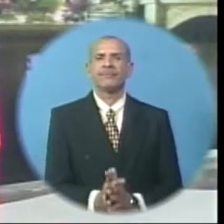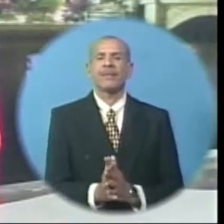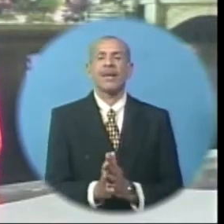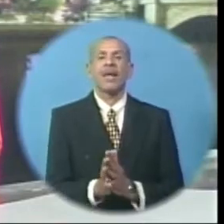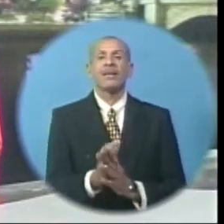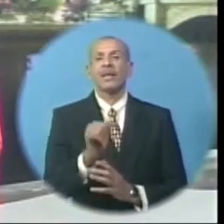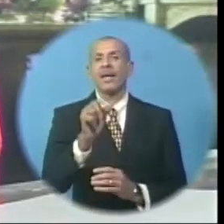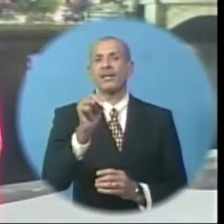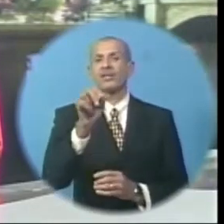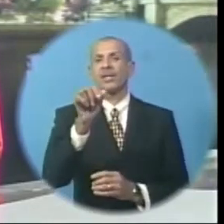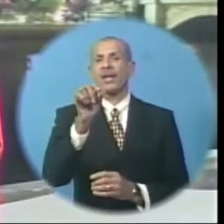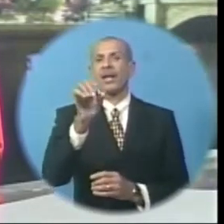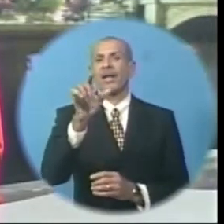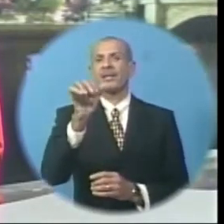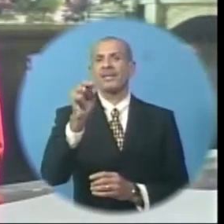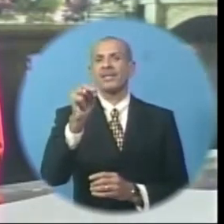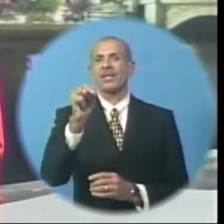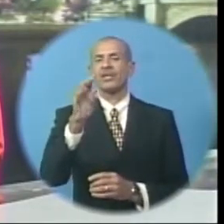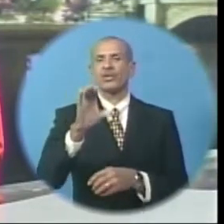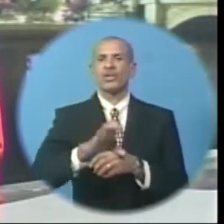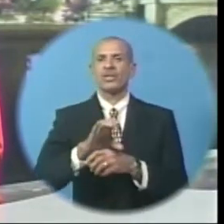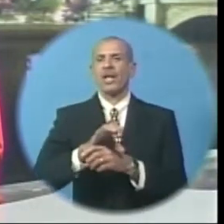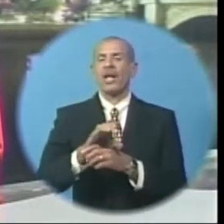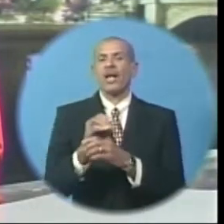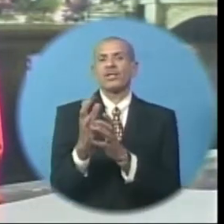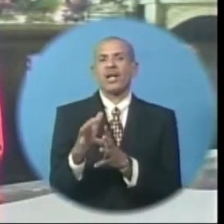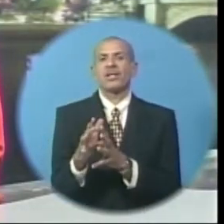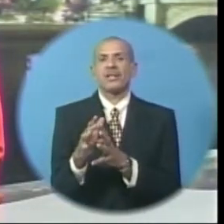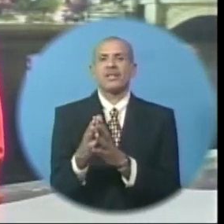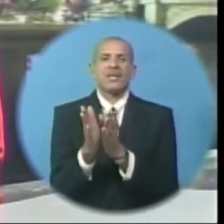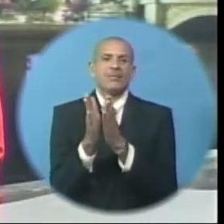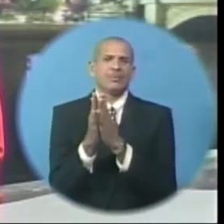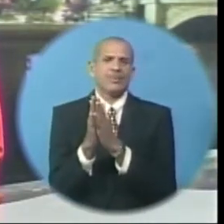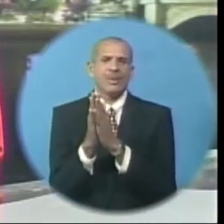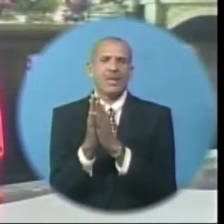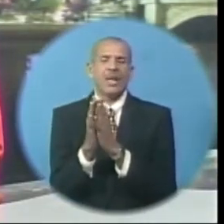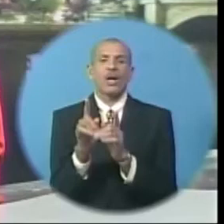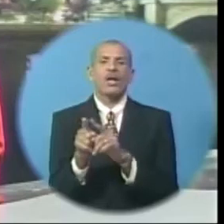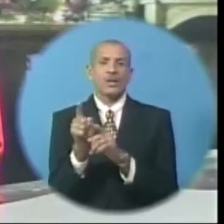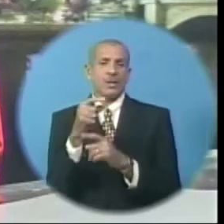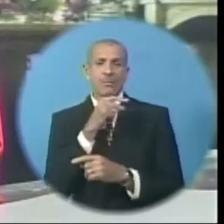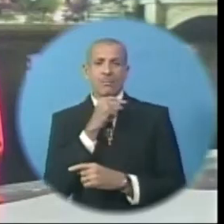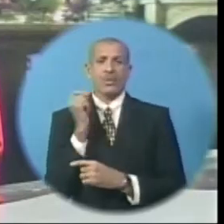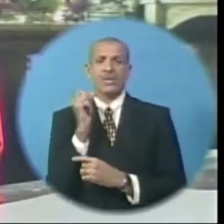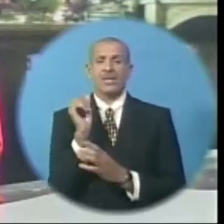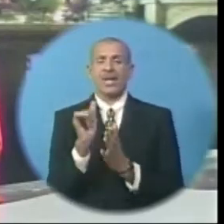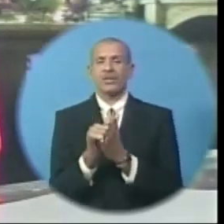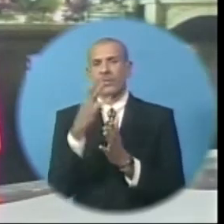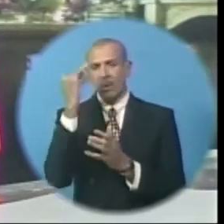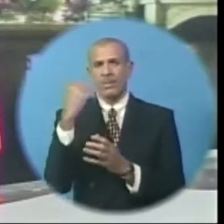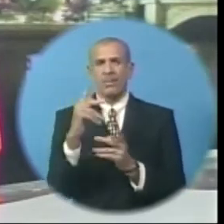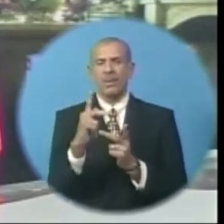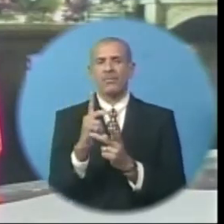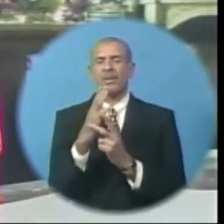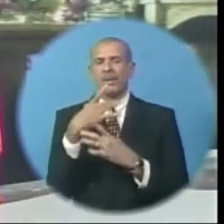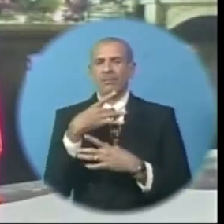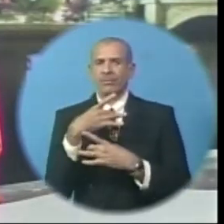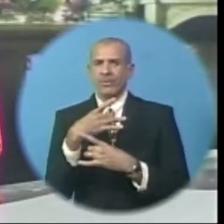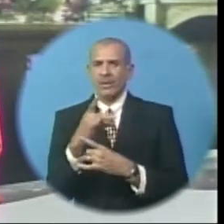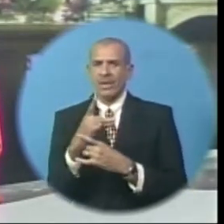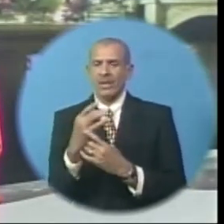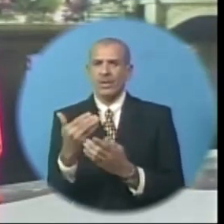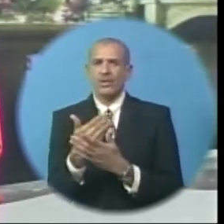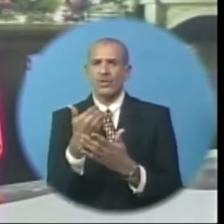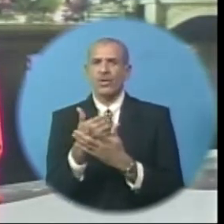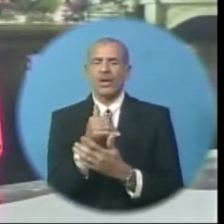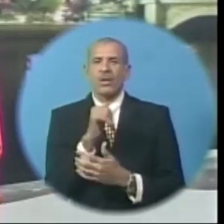The Anglican Church has lost its initial appeal, and according to one of its priests, that's why people tend to be attracted to the